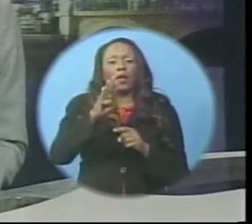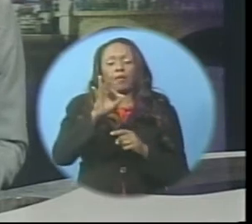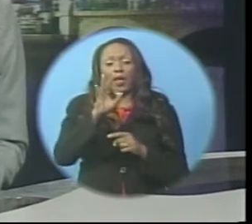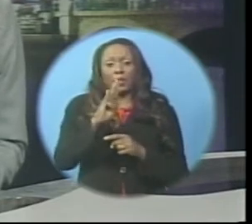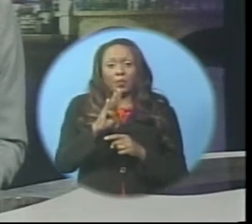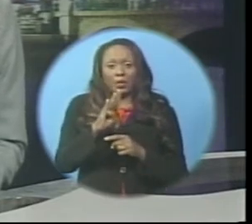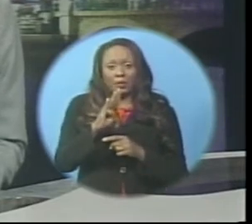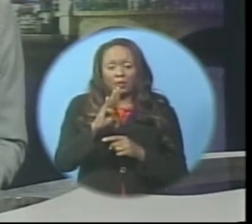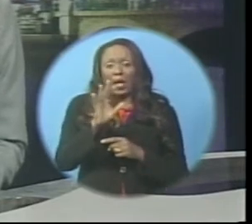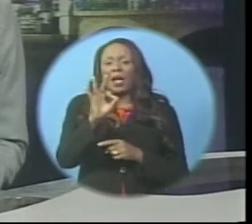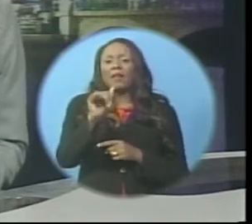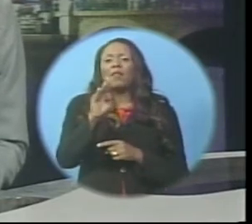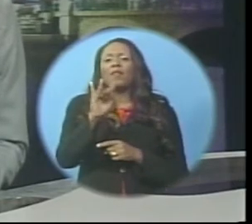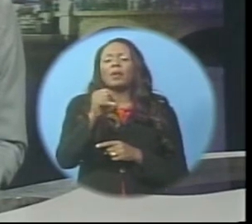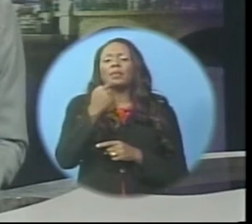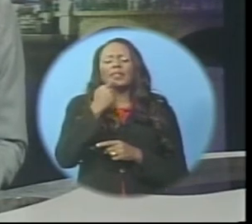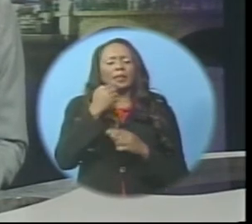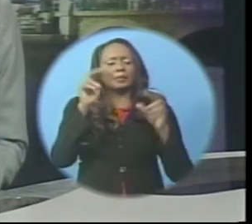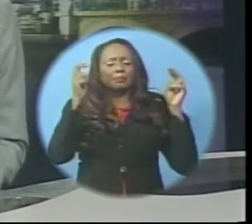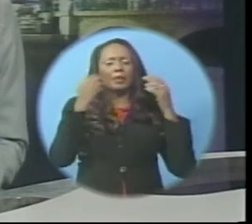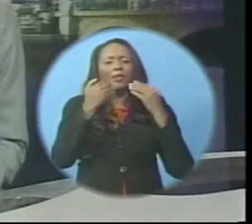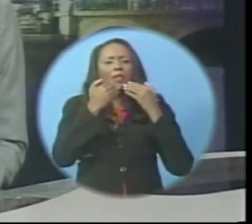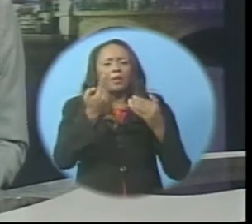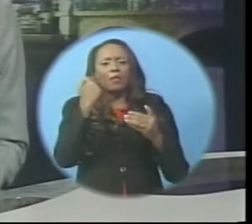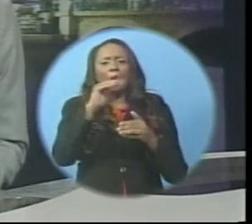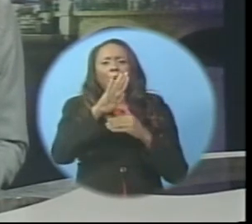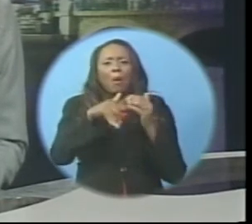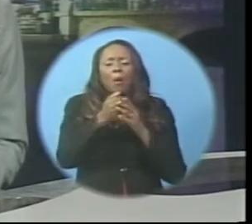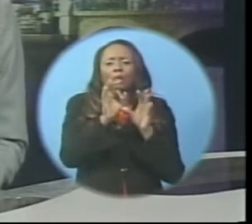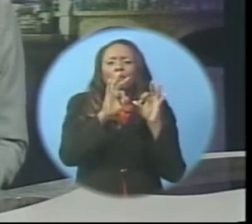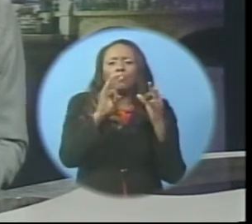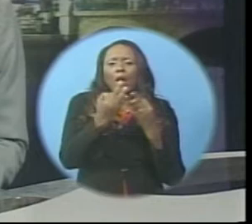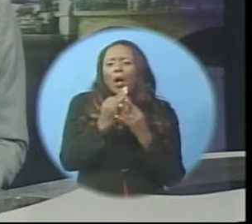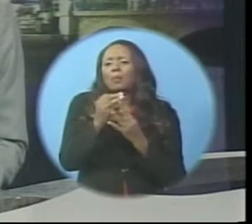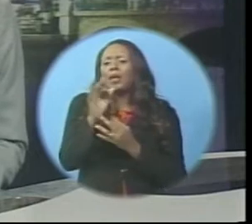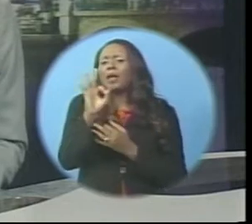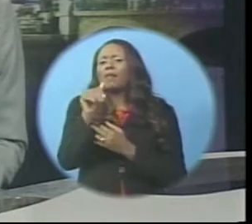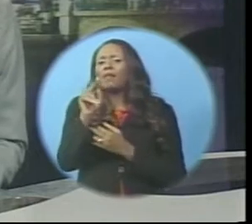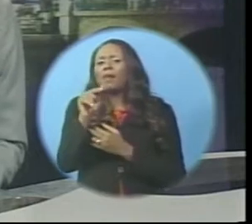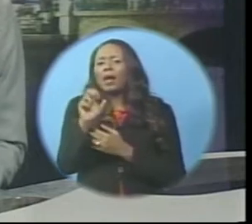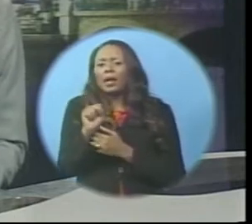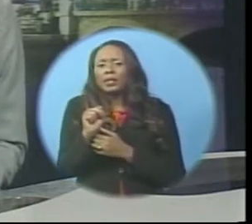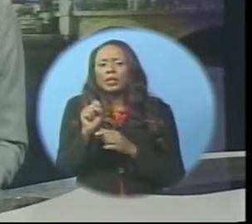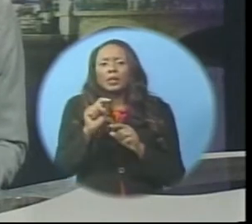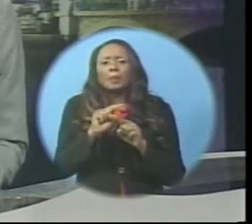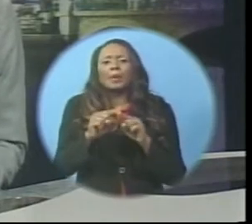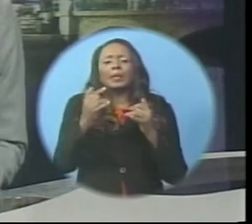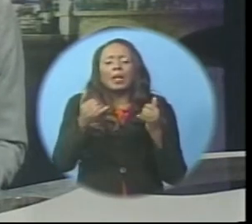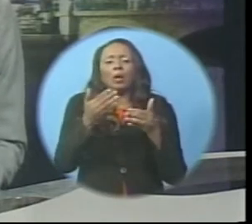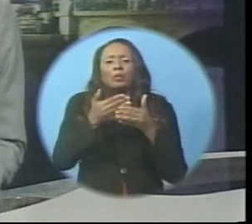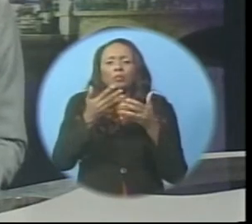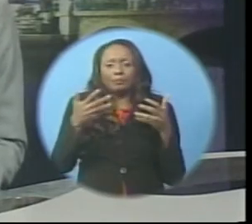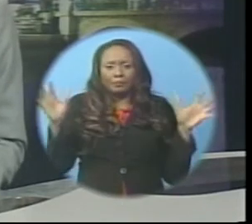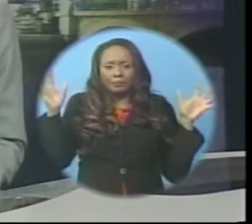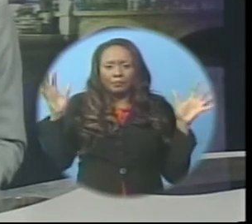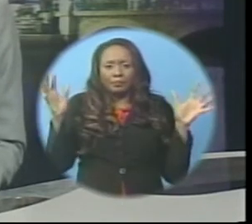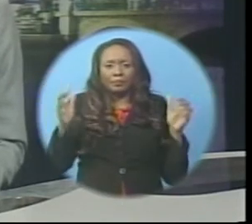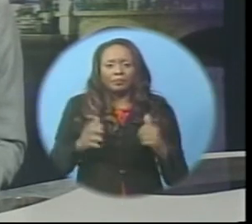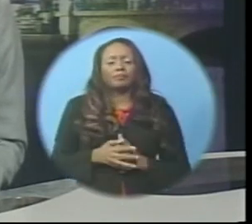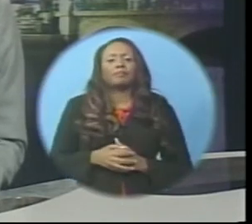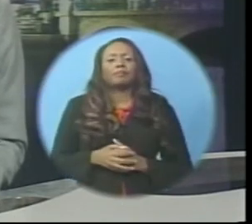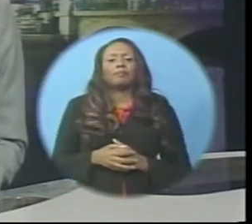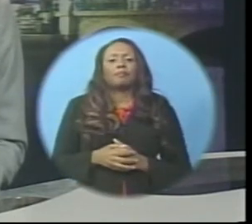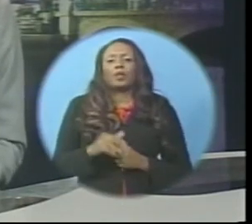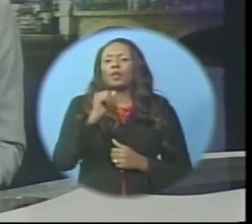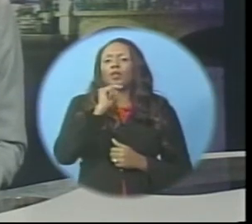fans, family and friends who supported me on that journey, which has now come to a premature end." There is no official word on how long